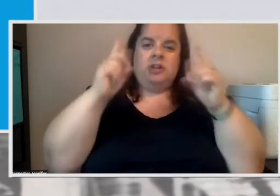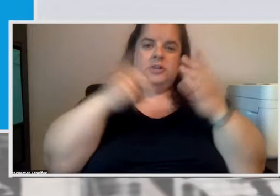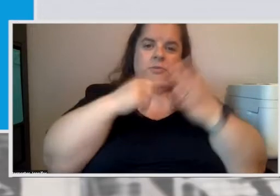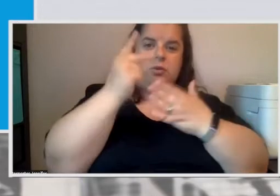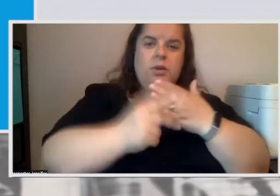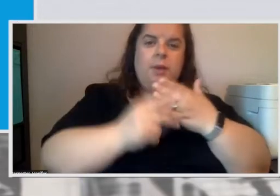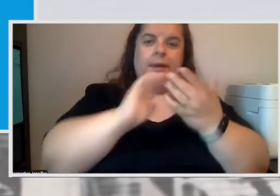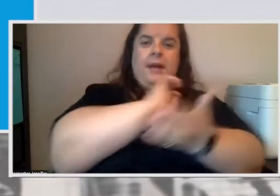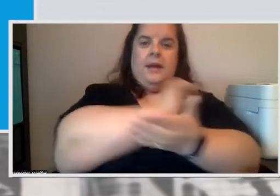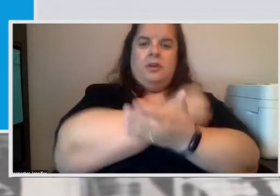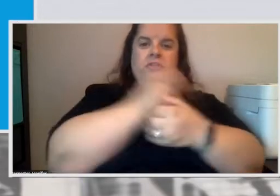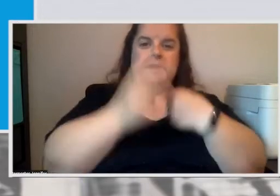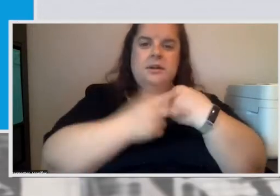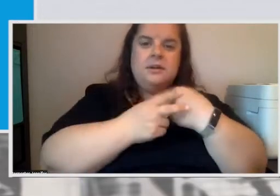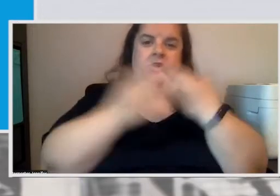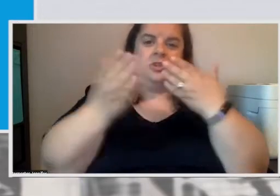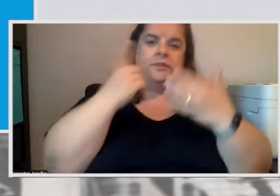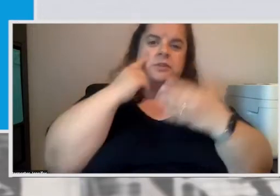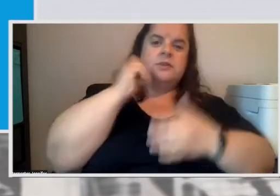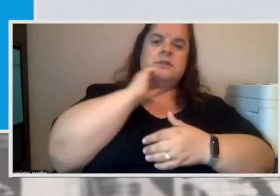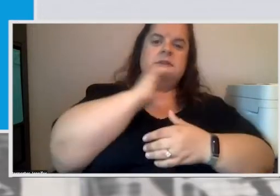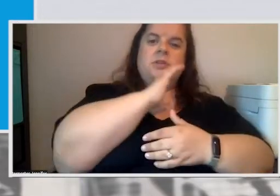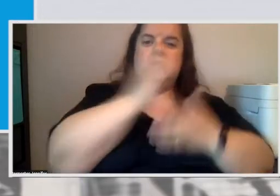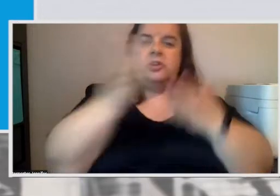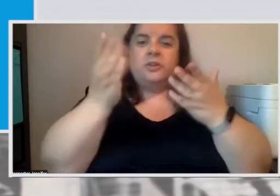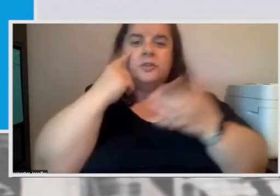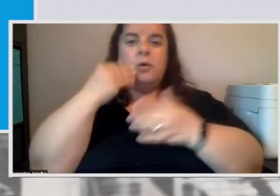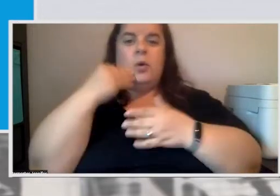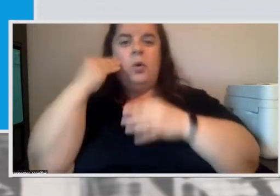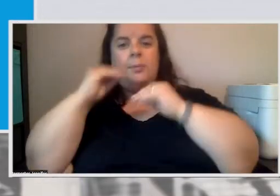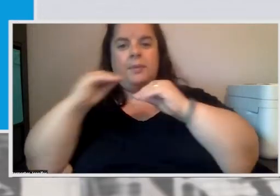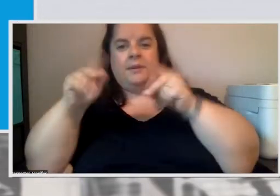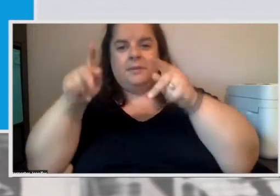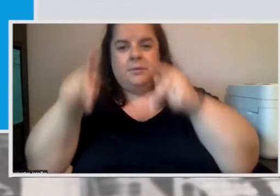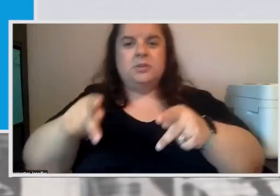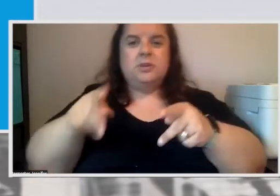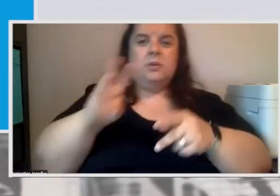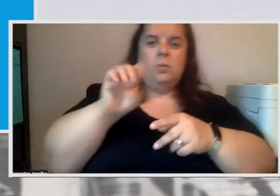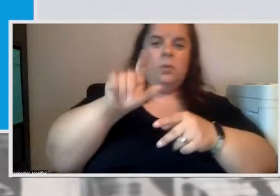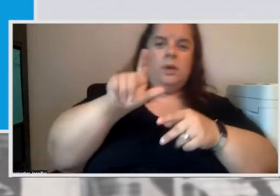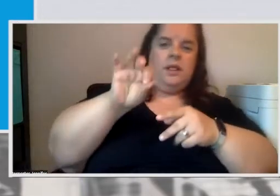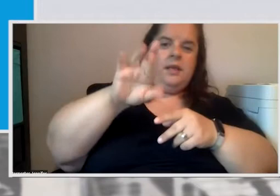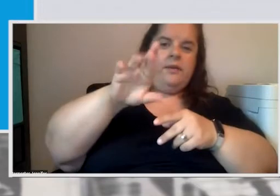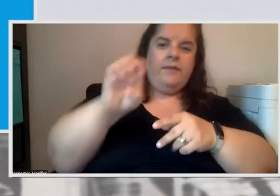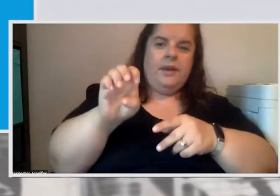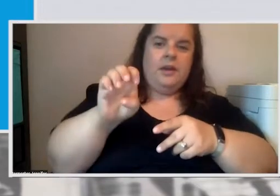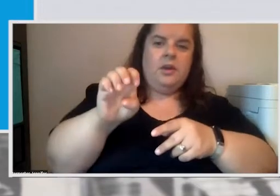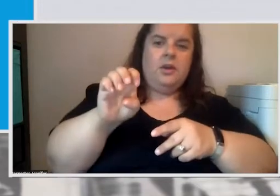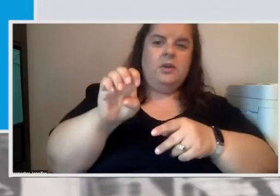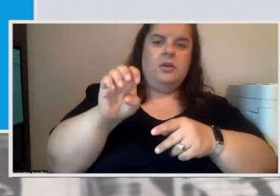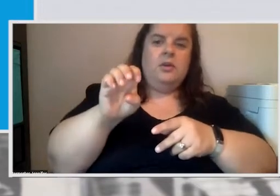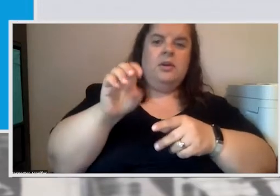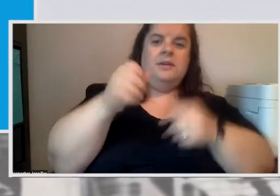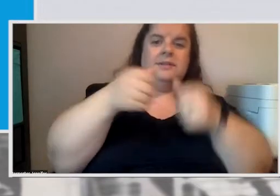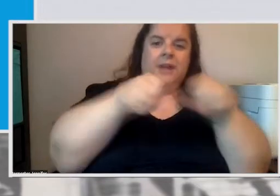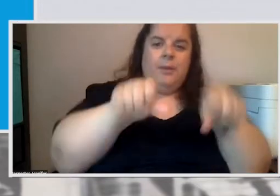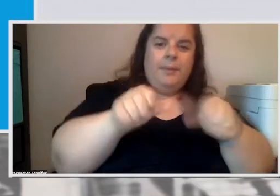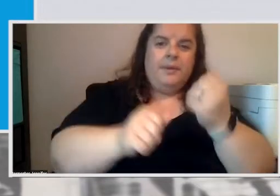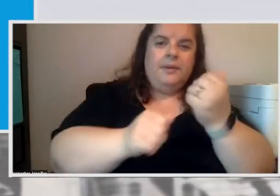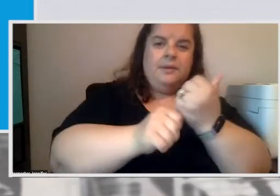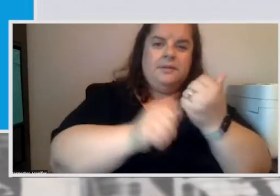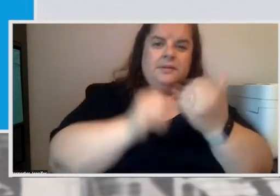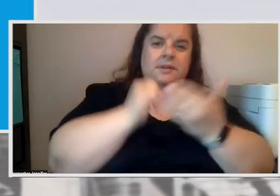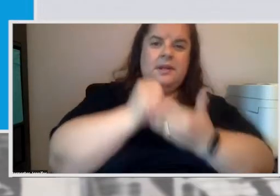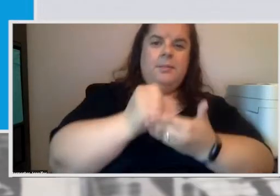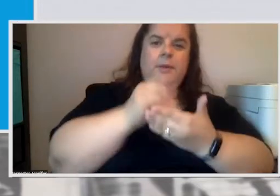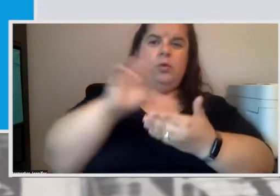senior citizens, services for homeless persons, welfare services, excluding income payments, down payment assistance and recreational